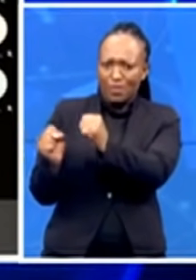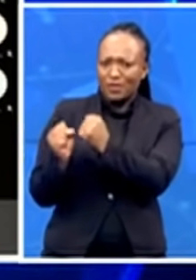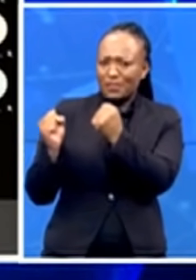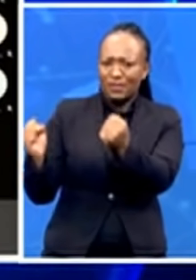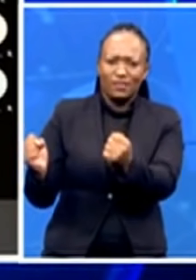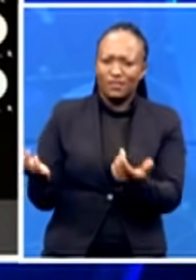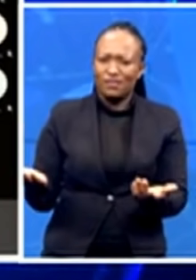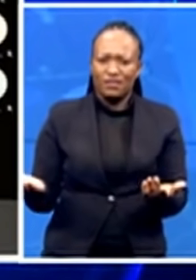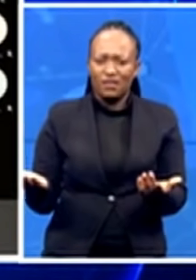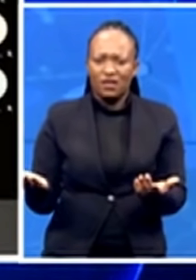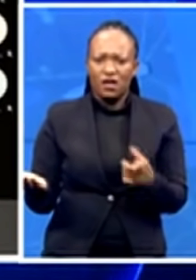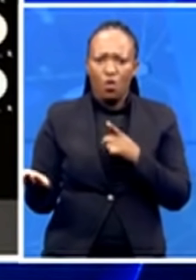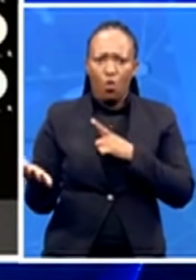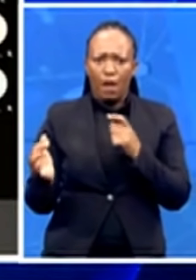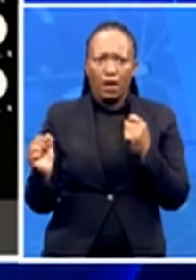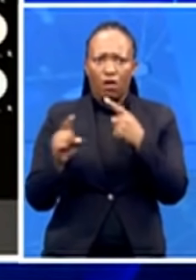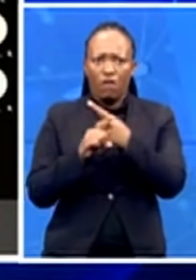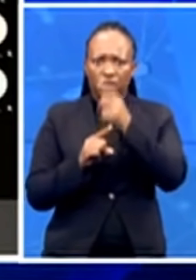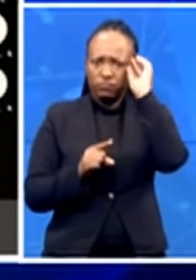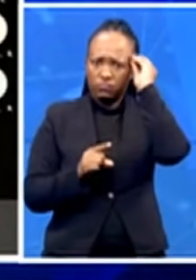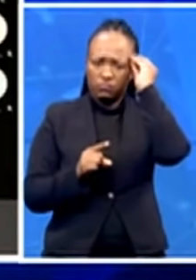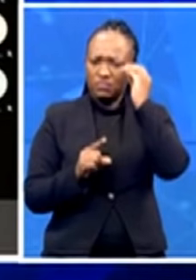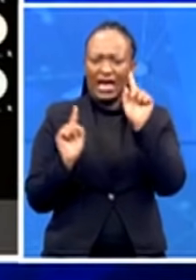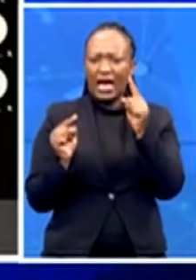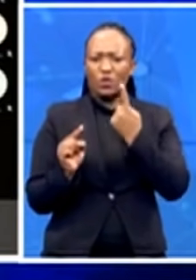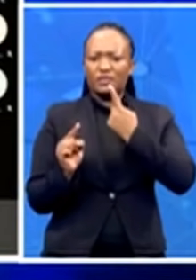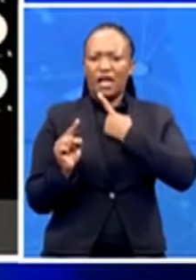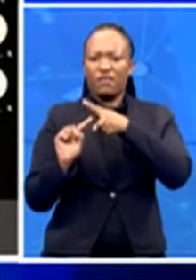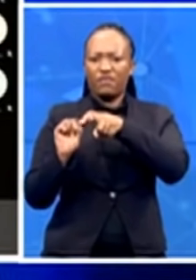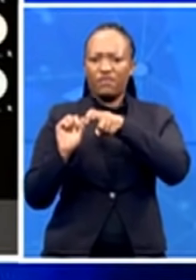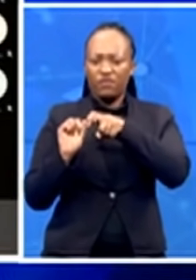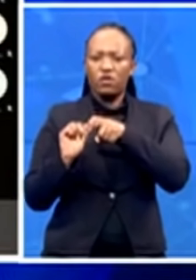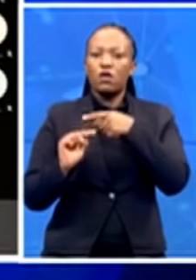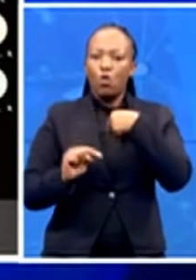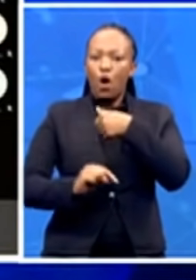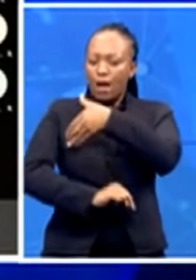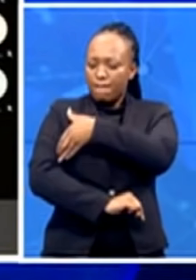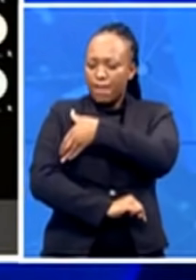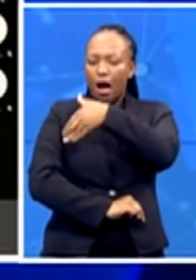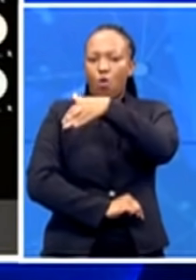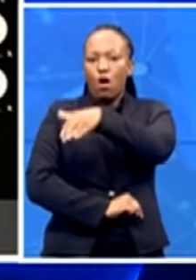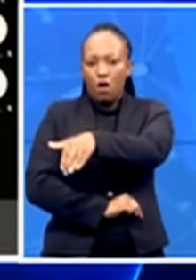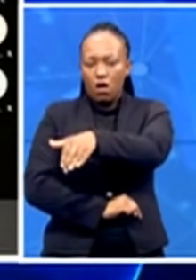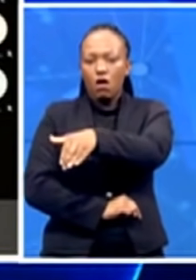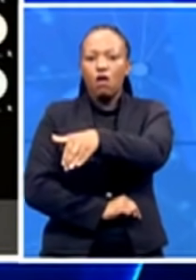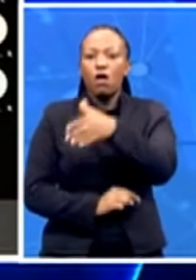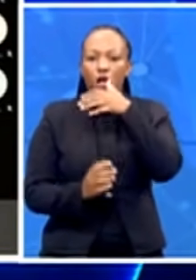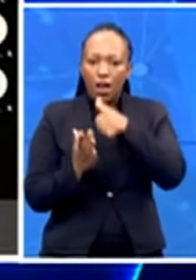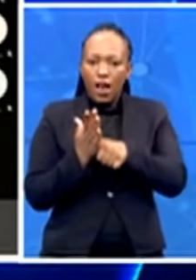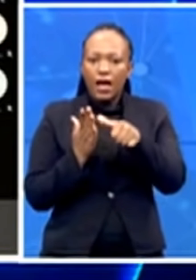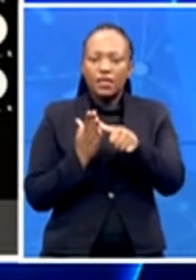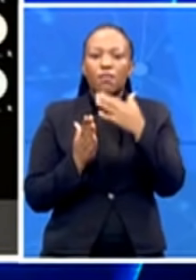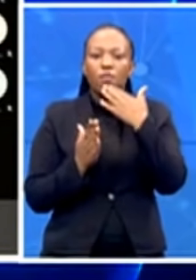interest. The discretion to delegate the power and authority to issue the letter of suspension rested with the NEC, and accordingly,